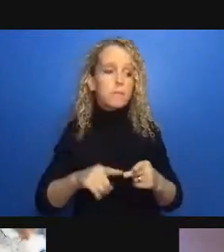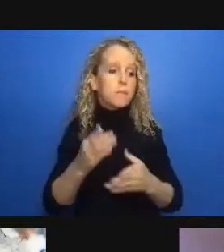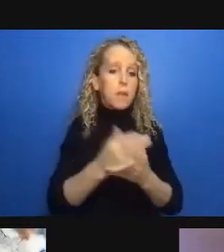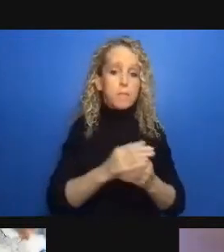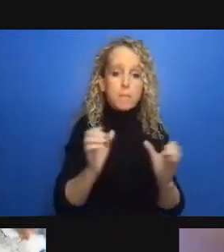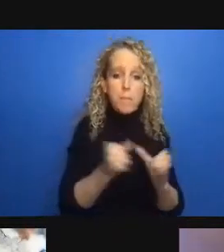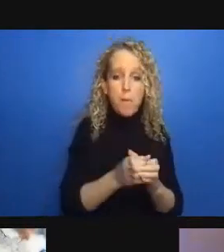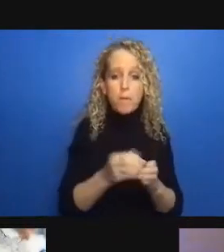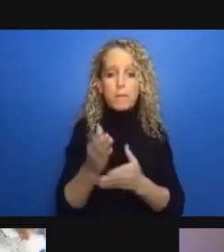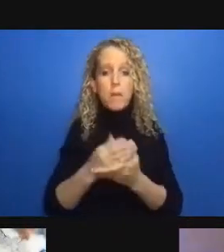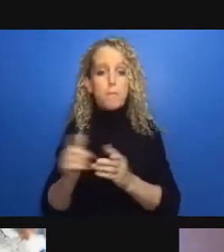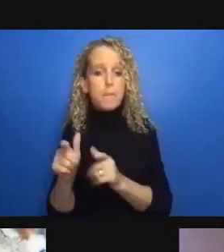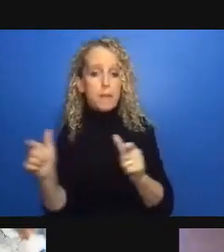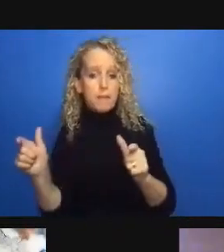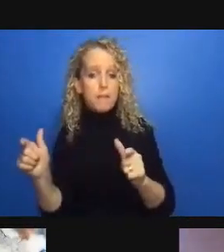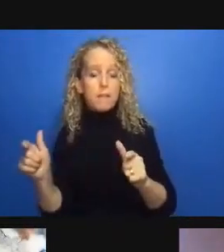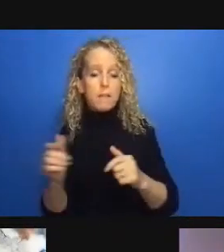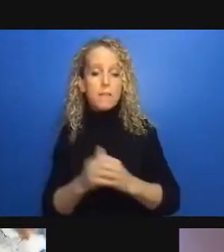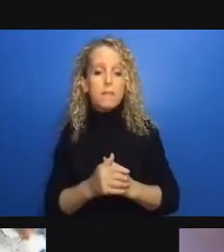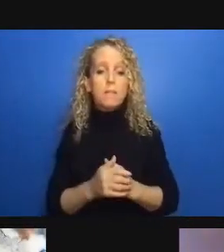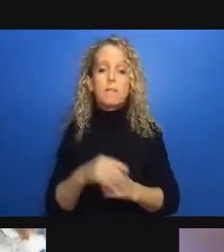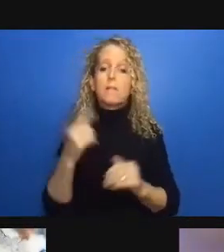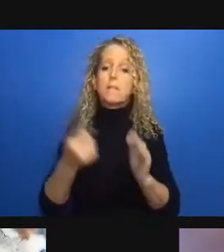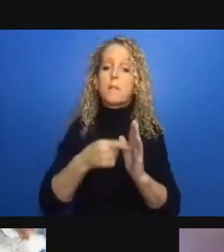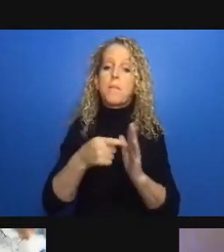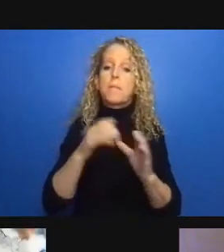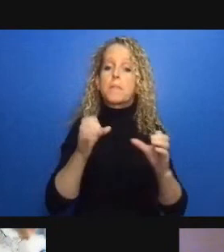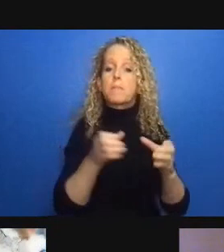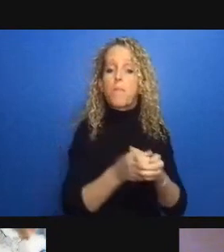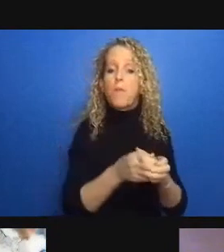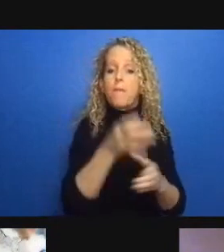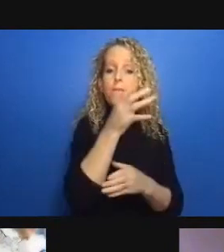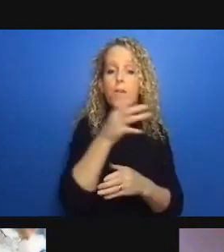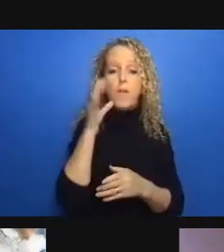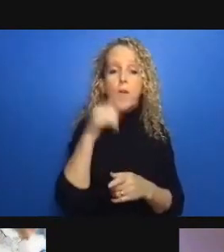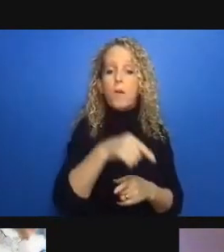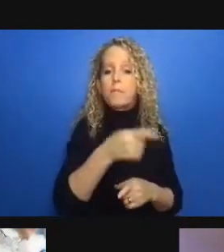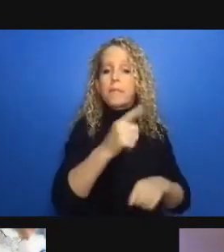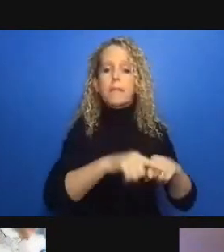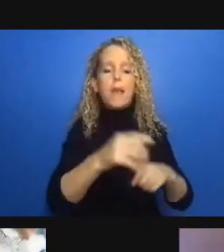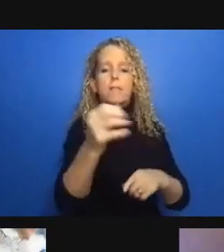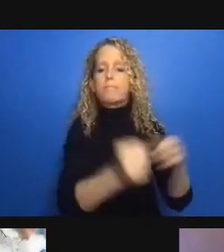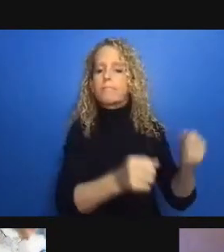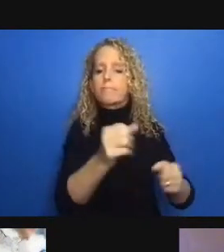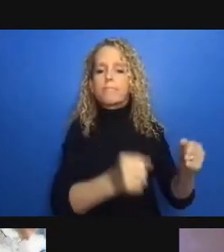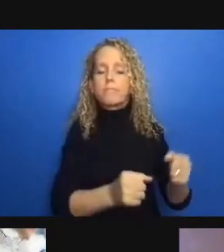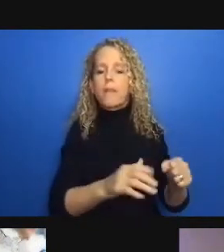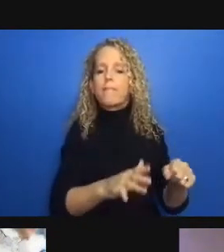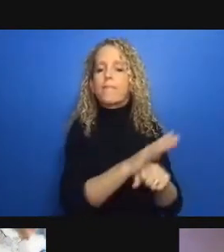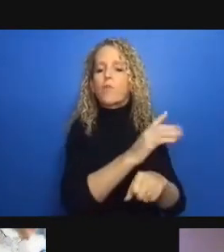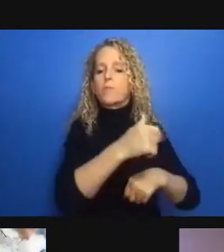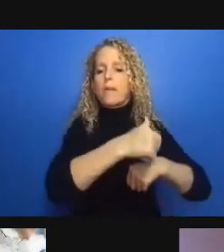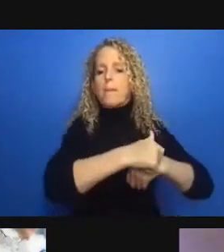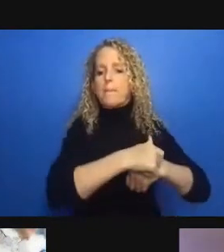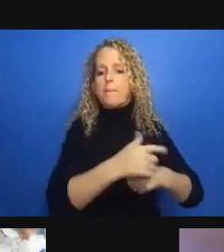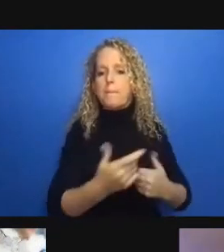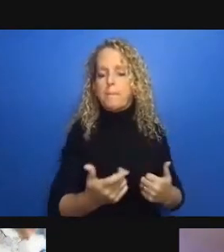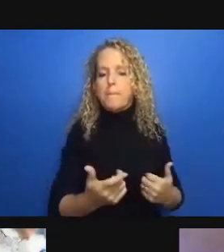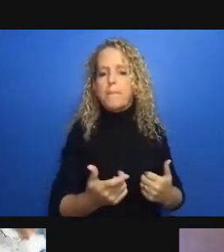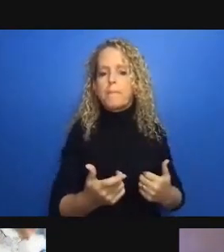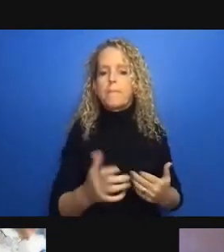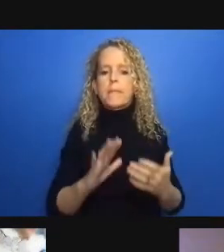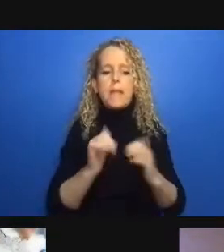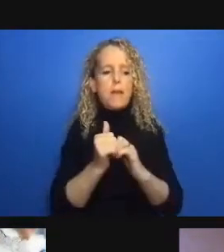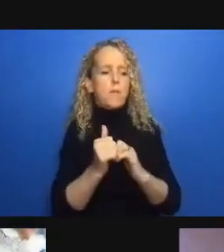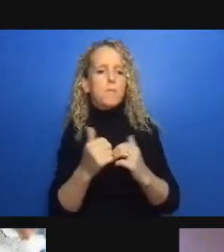farms. And sometimes small farms aren't necessarily able to hire a full-time person. So what can we do to create some groups